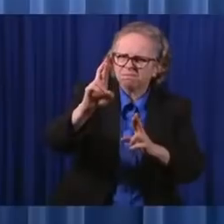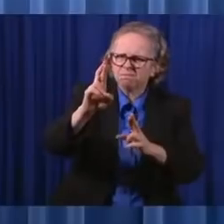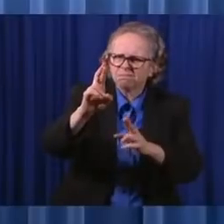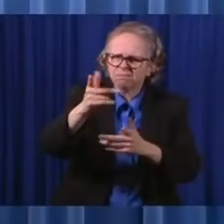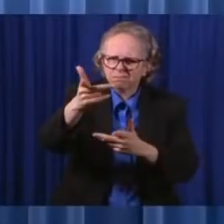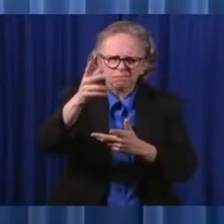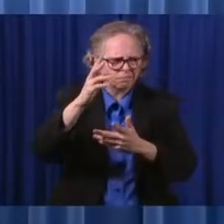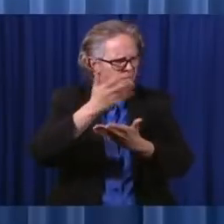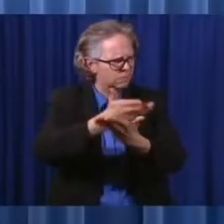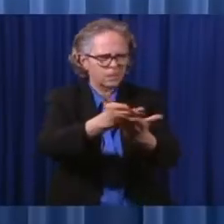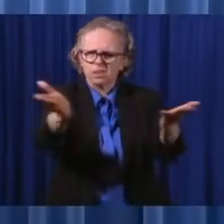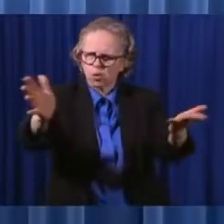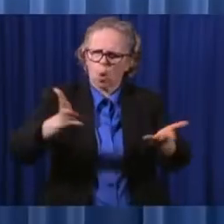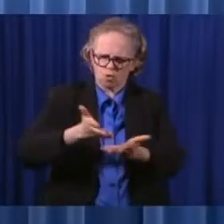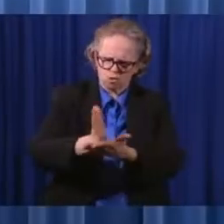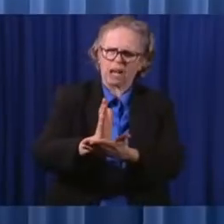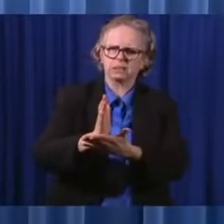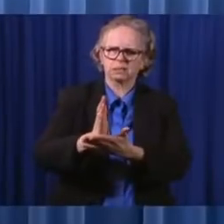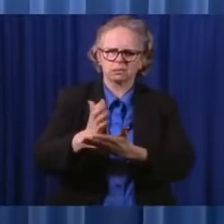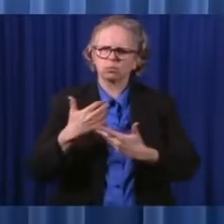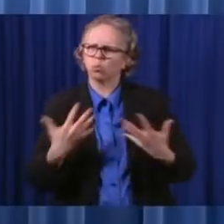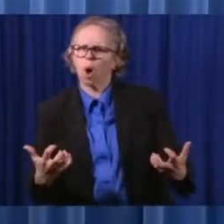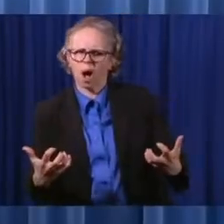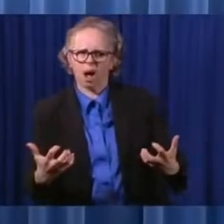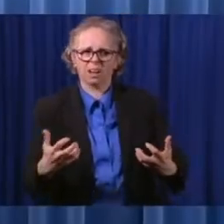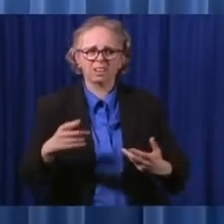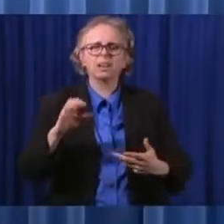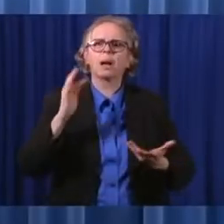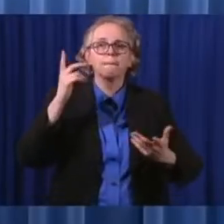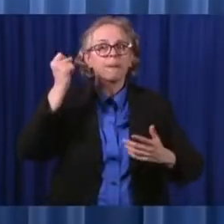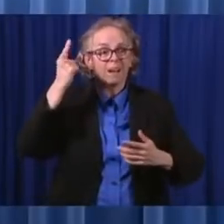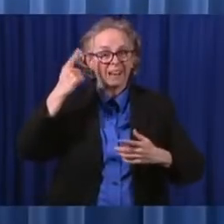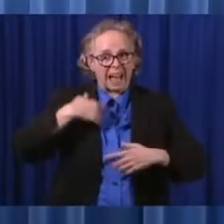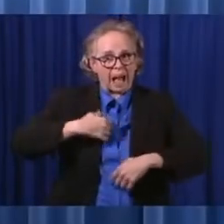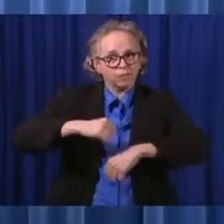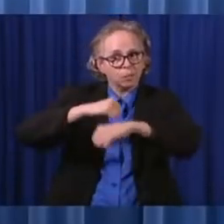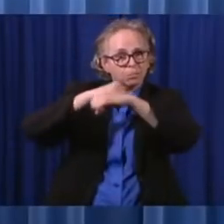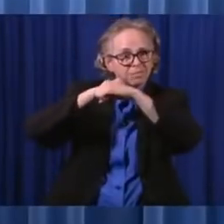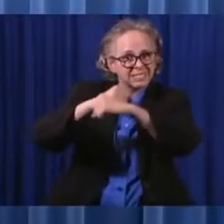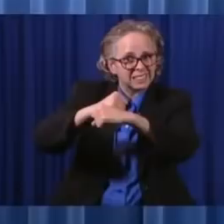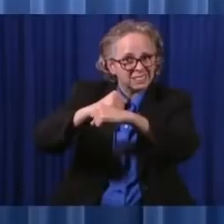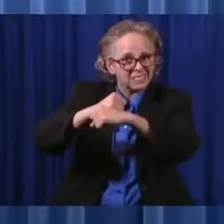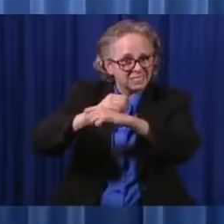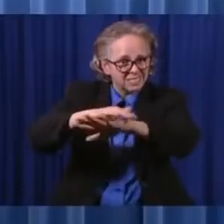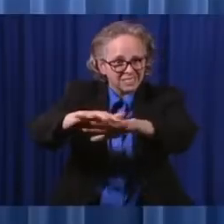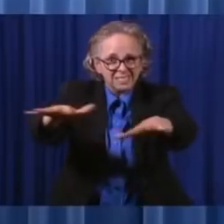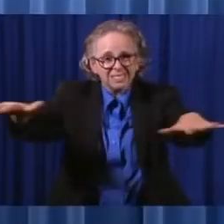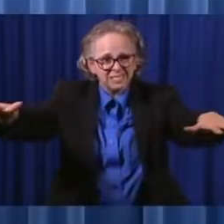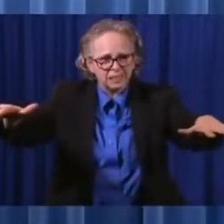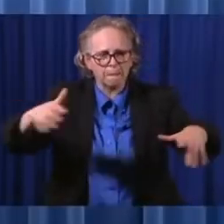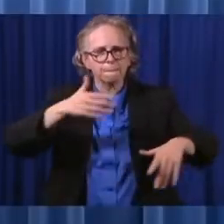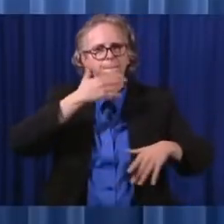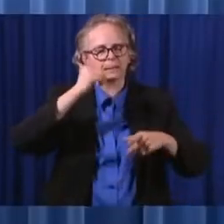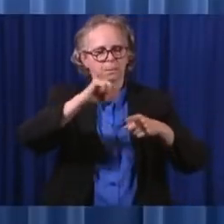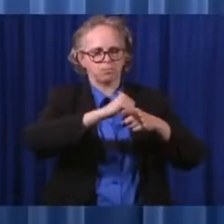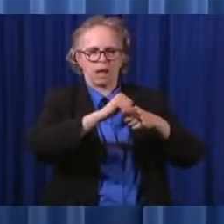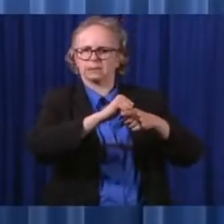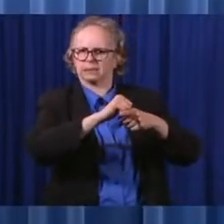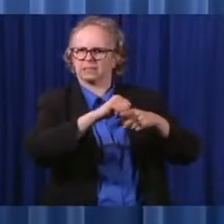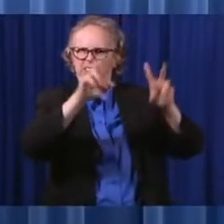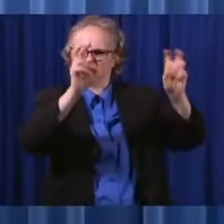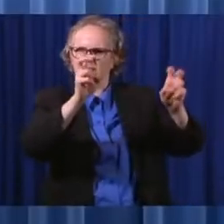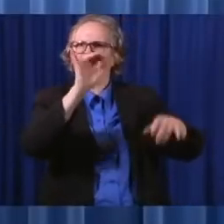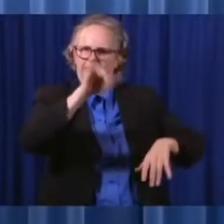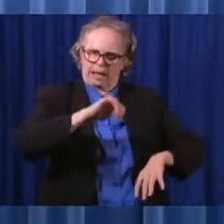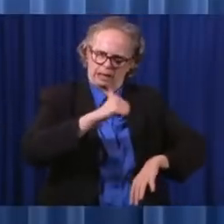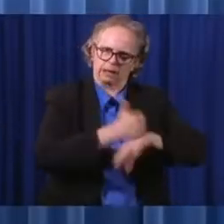to add the protection that we can based on best practices so that when you go into a business in Ohio, you know